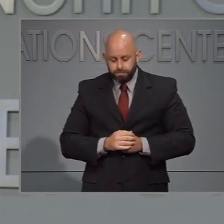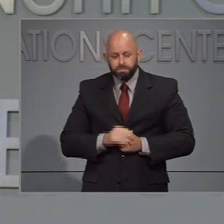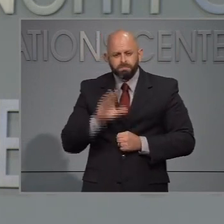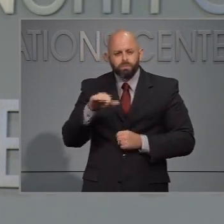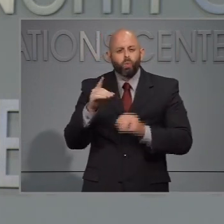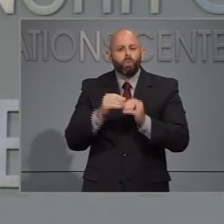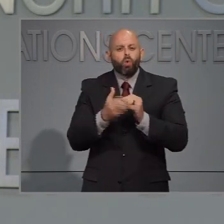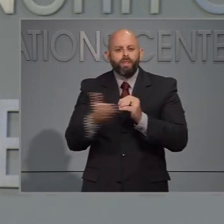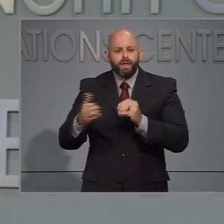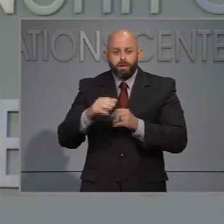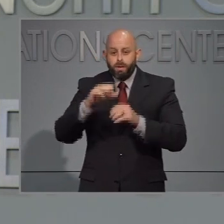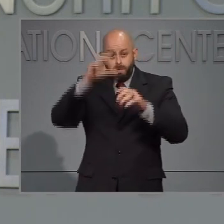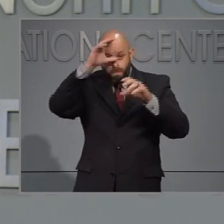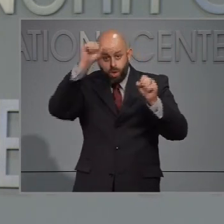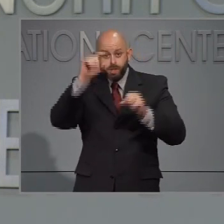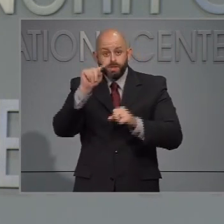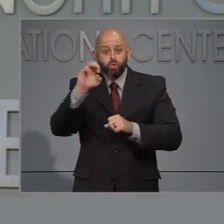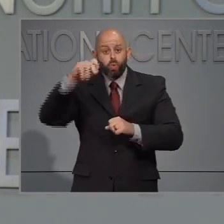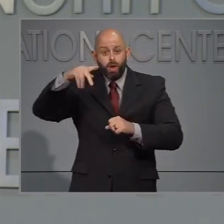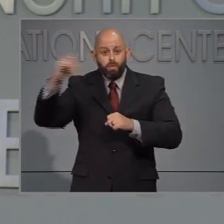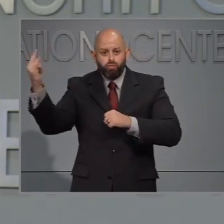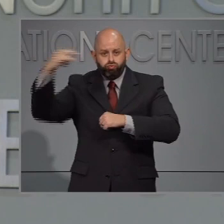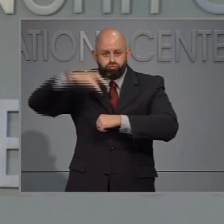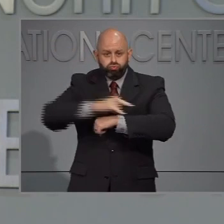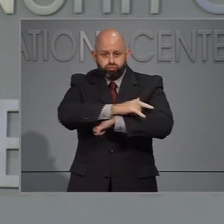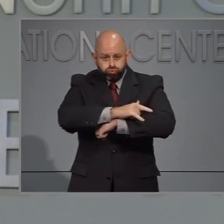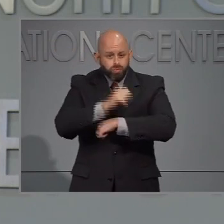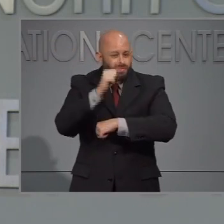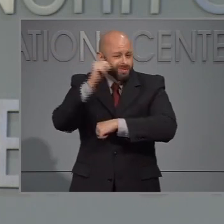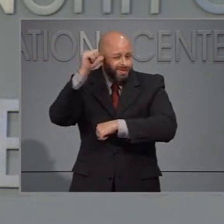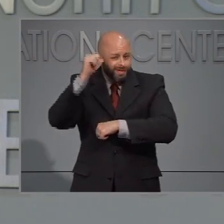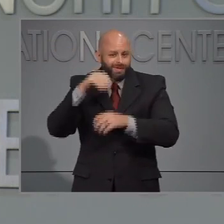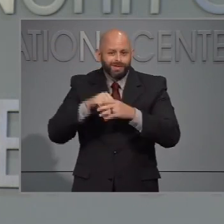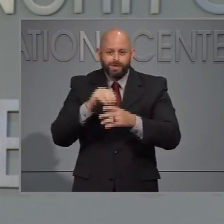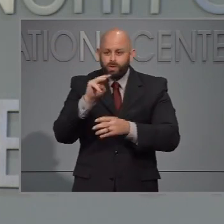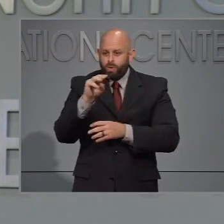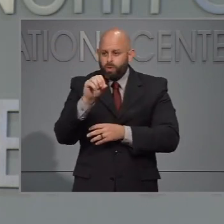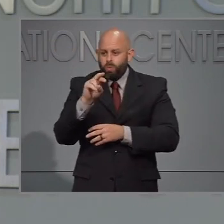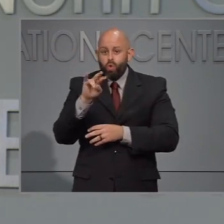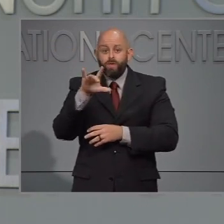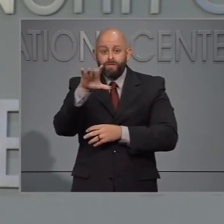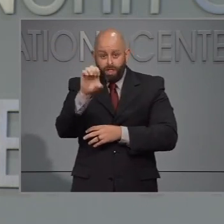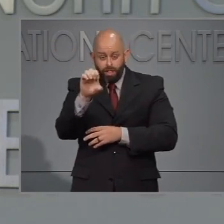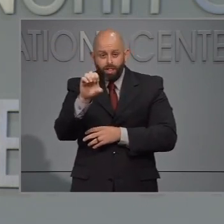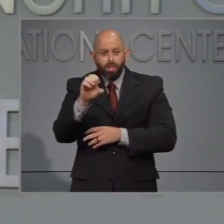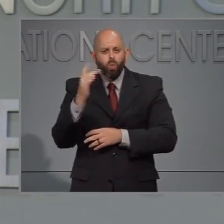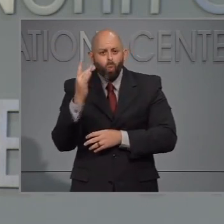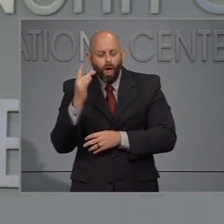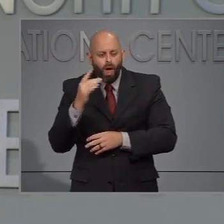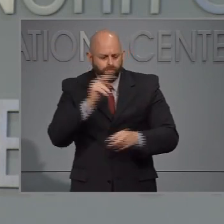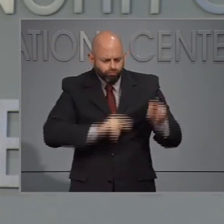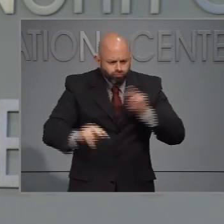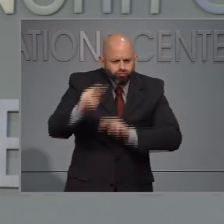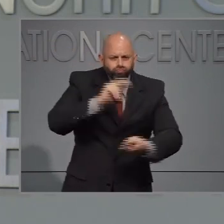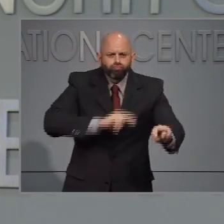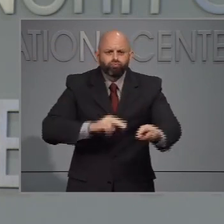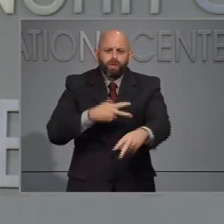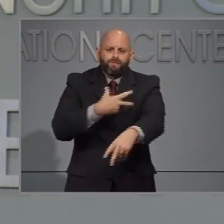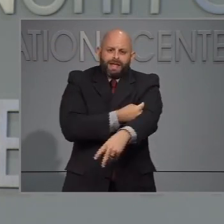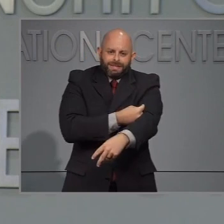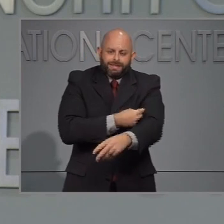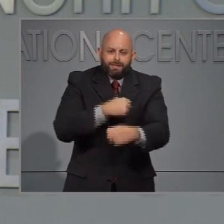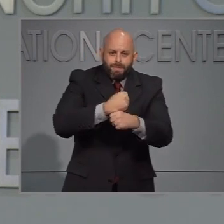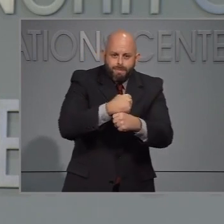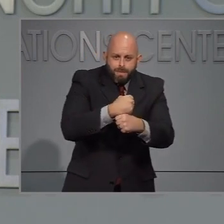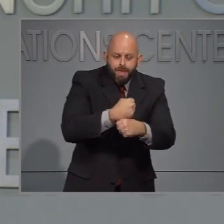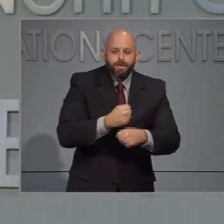vaccine development here just yesterday. Did you support that visit? Do you plan to meet with Vice President Mike